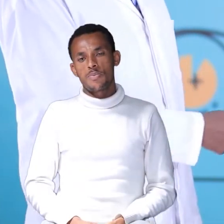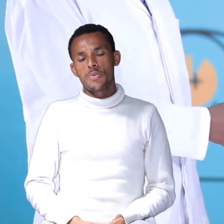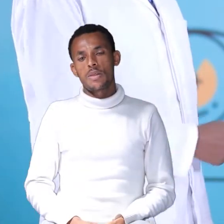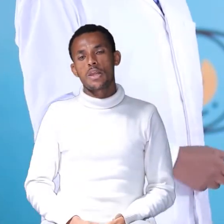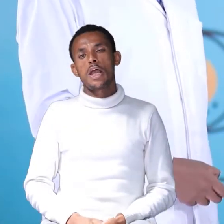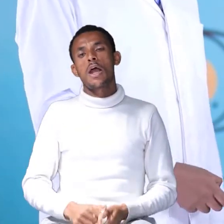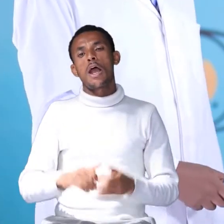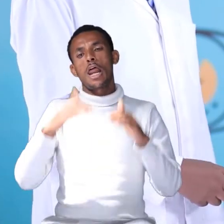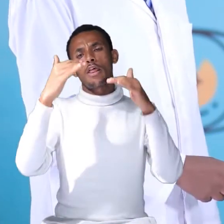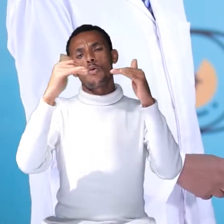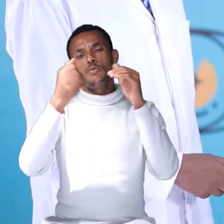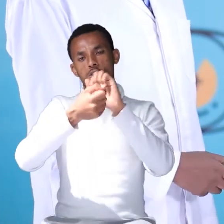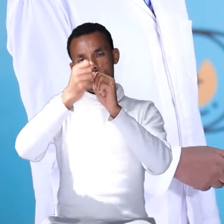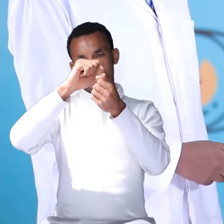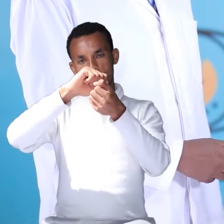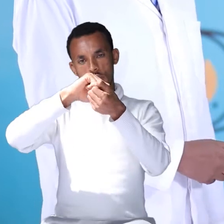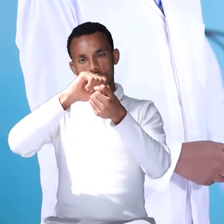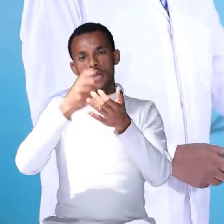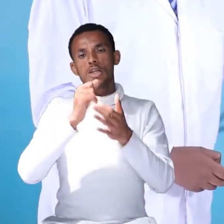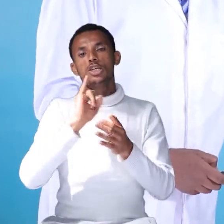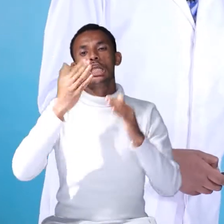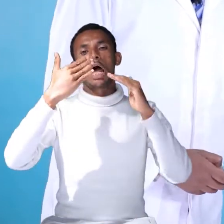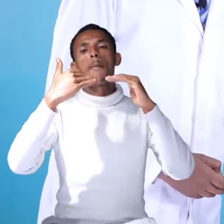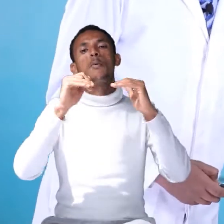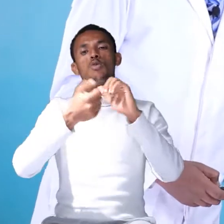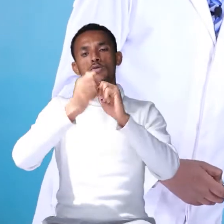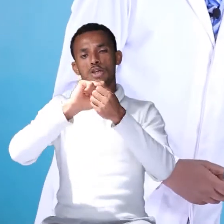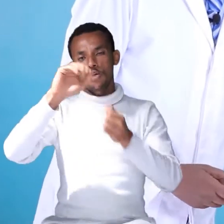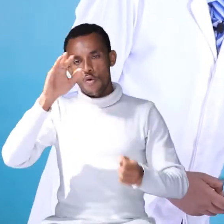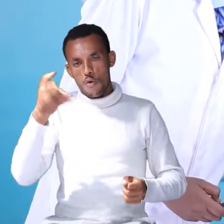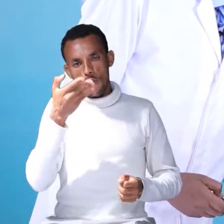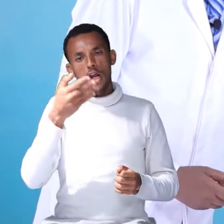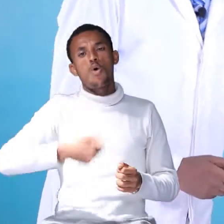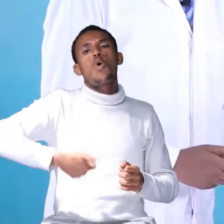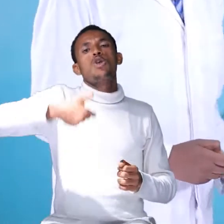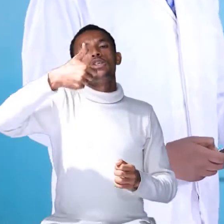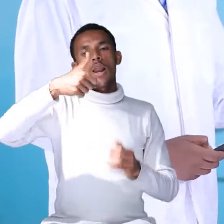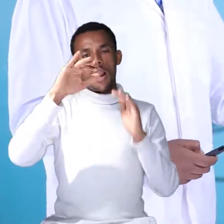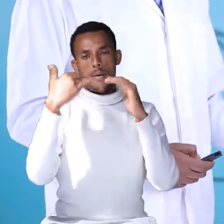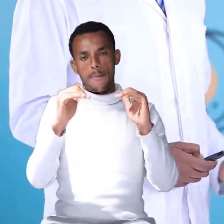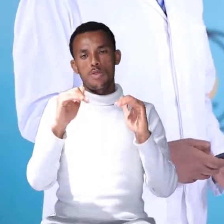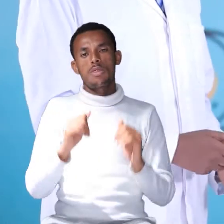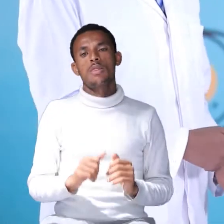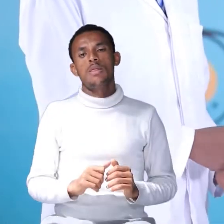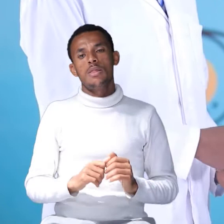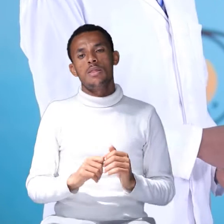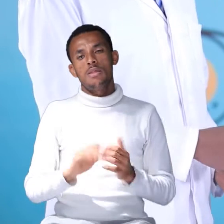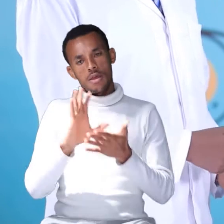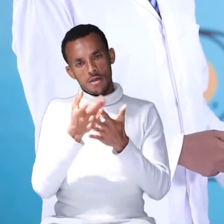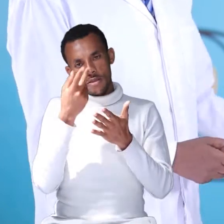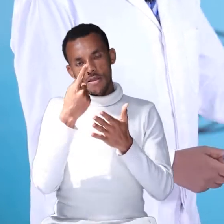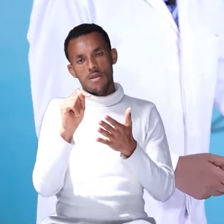Rate of change, when you say, it is amount of change over original amount. We are taking the ratios of the